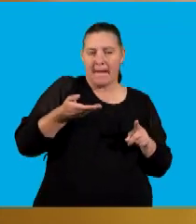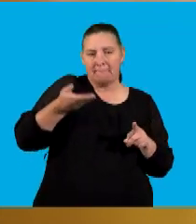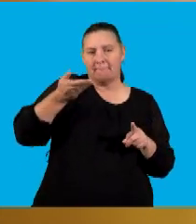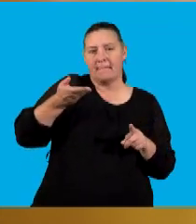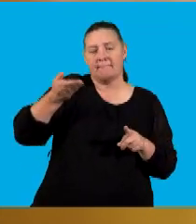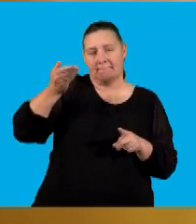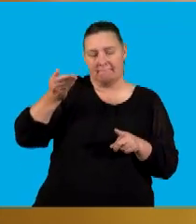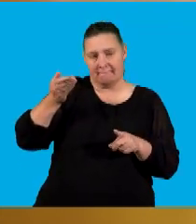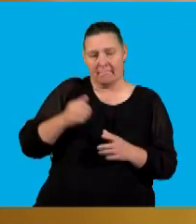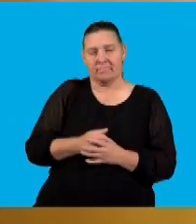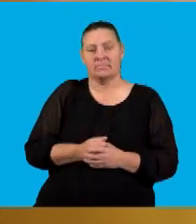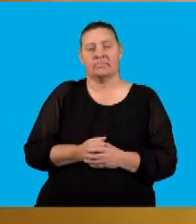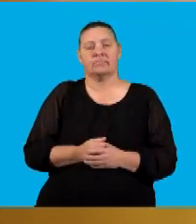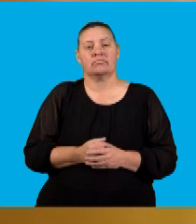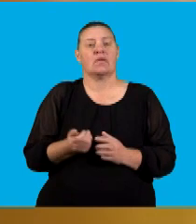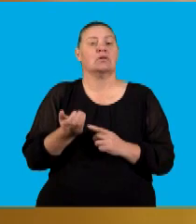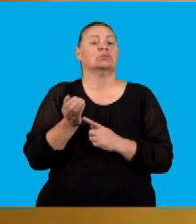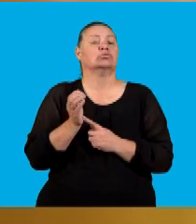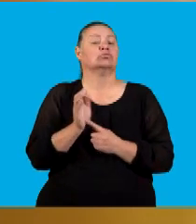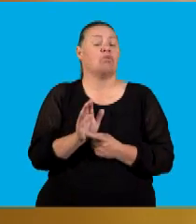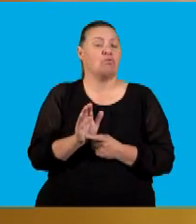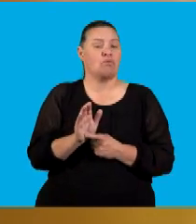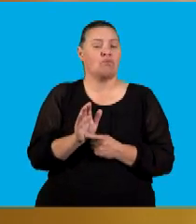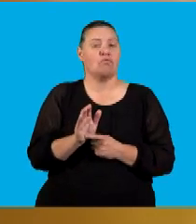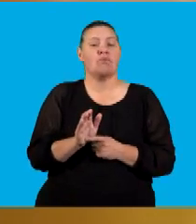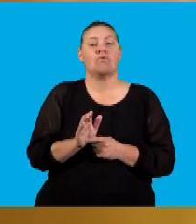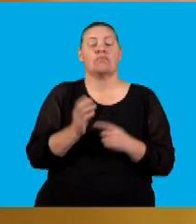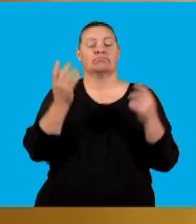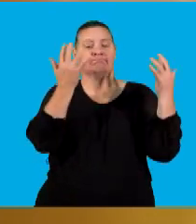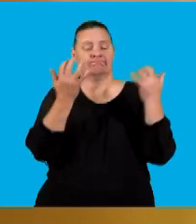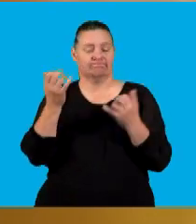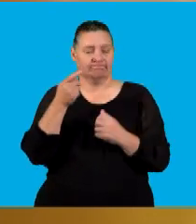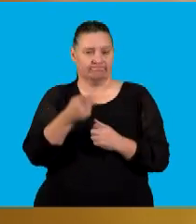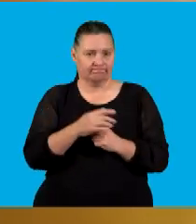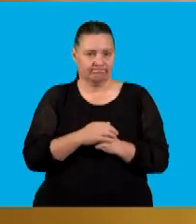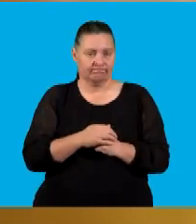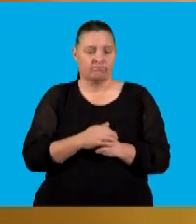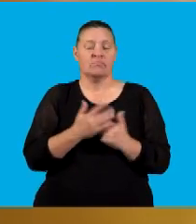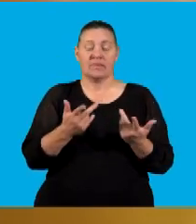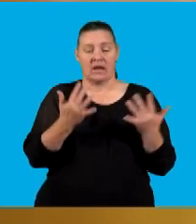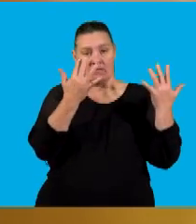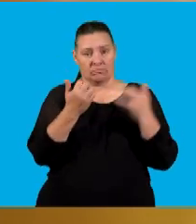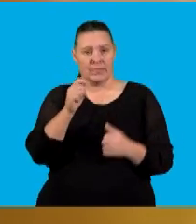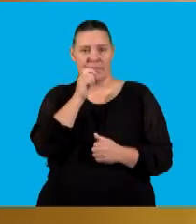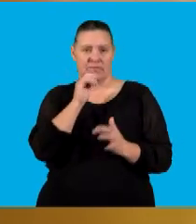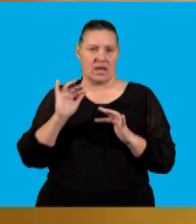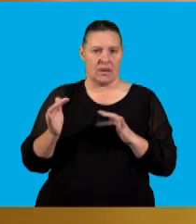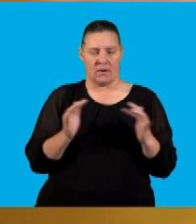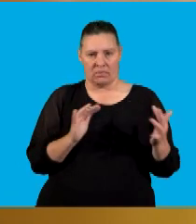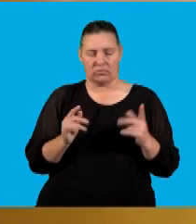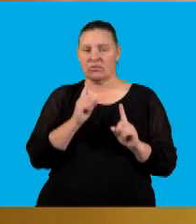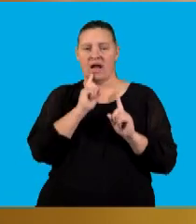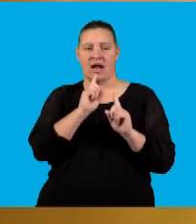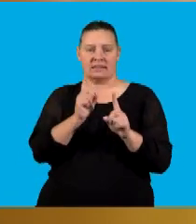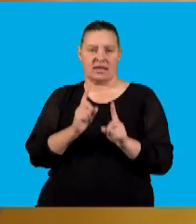getting. So I'm going to show you how to calculate some of these amounts and then how to use the calculations to